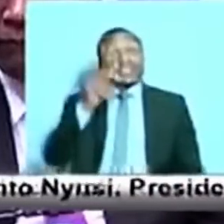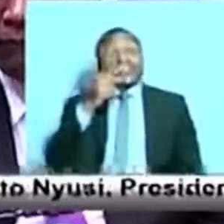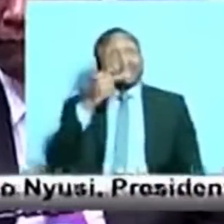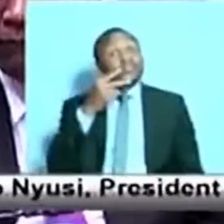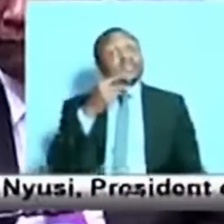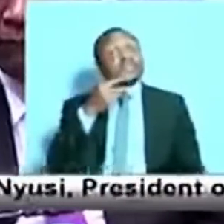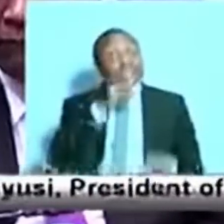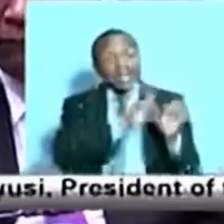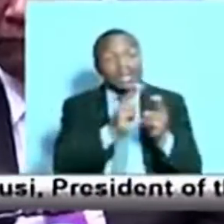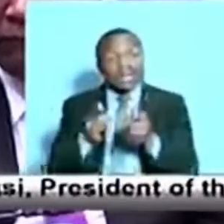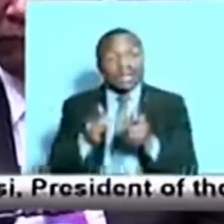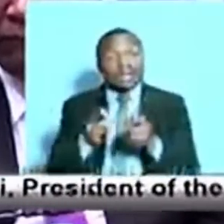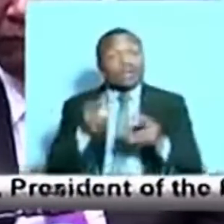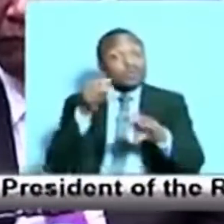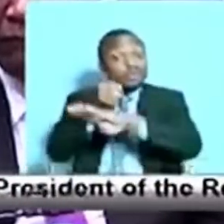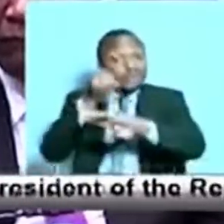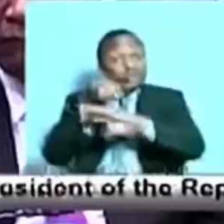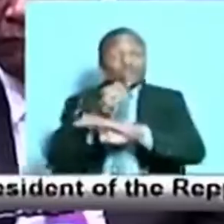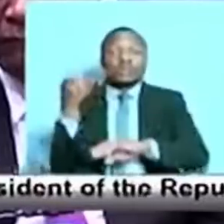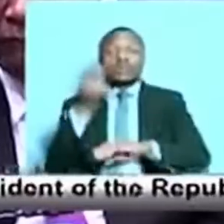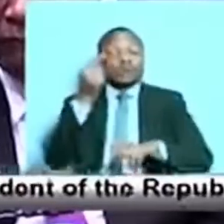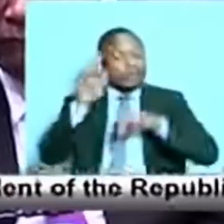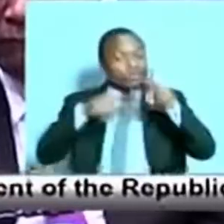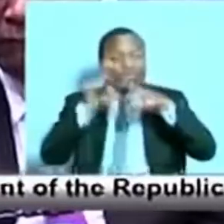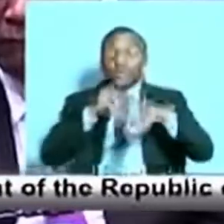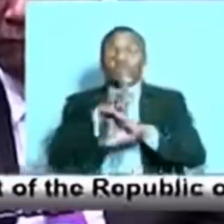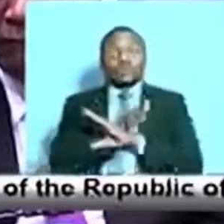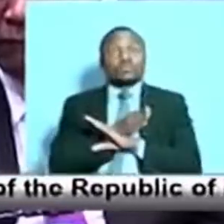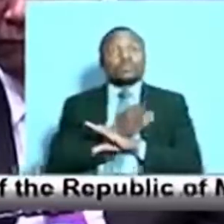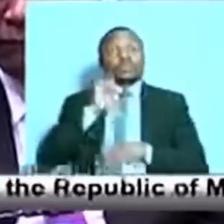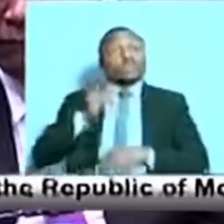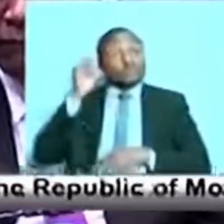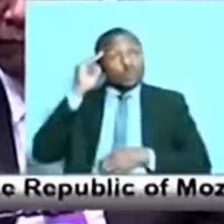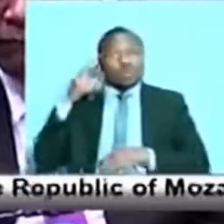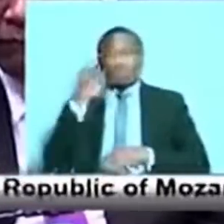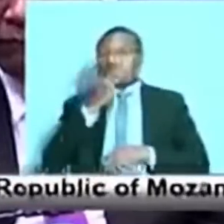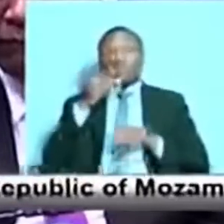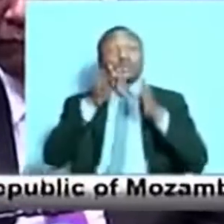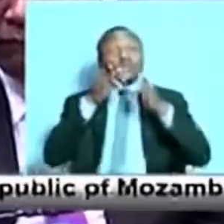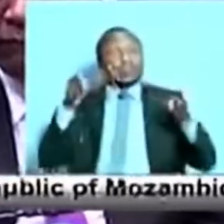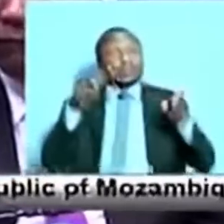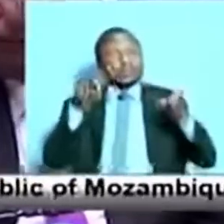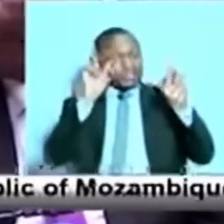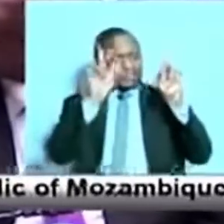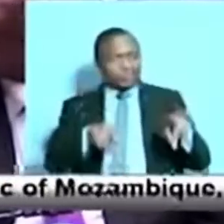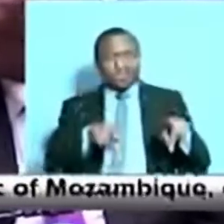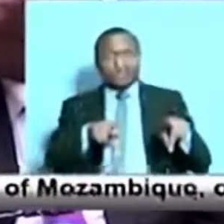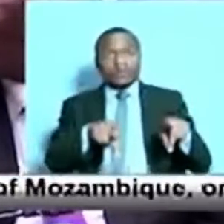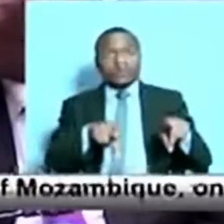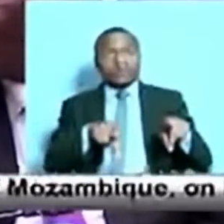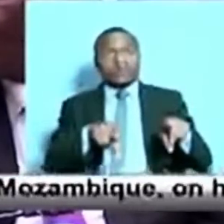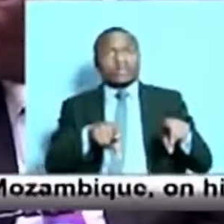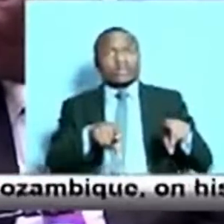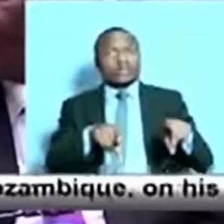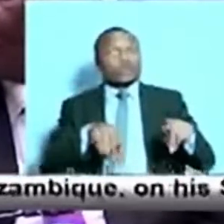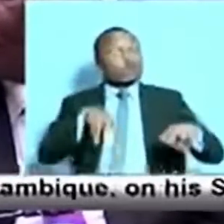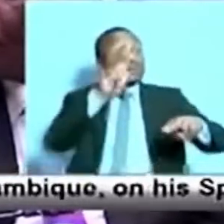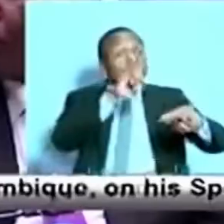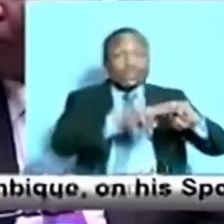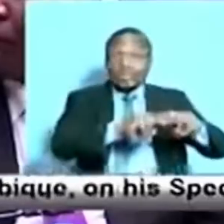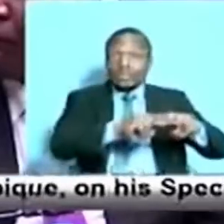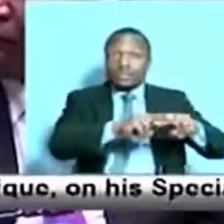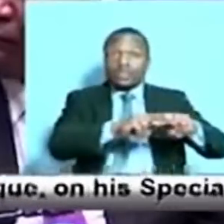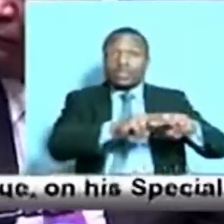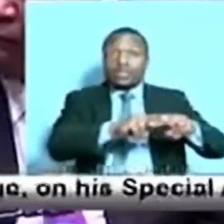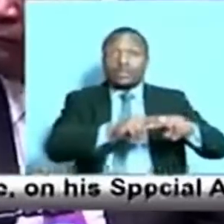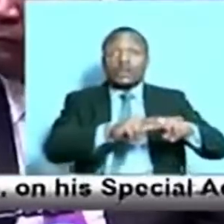kept quiet. It is up to the Zambians to know who's bigger than who. The one who's occupying Pampando on the seat, or the one